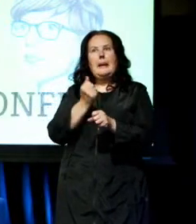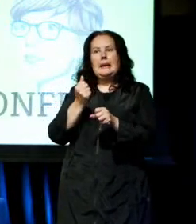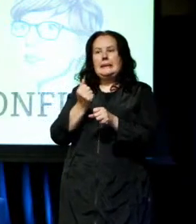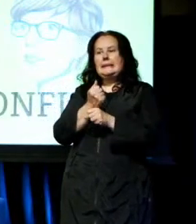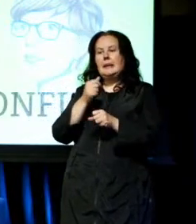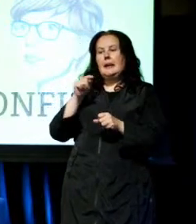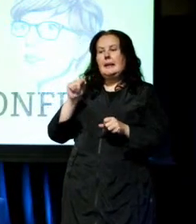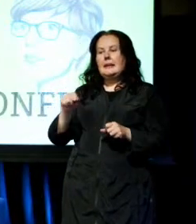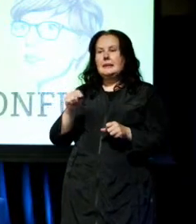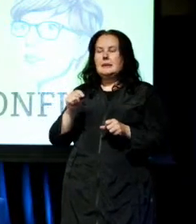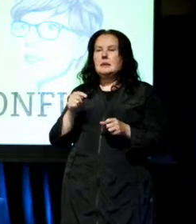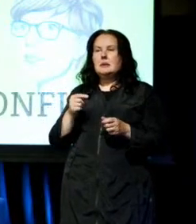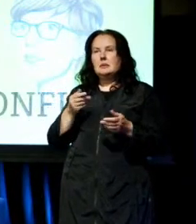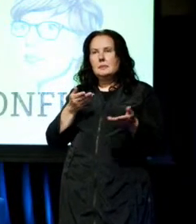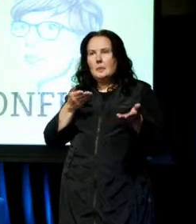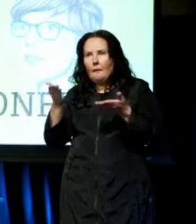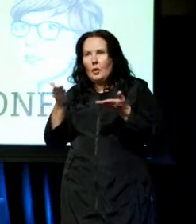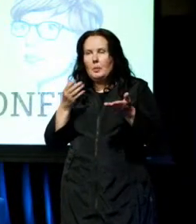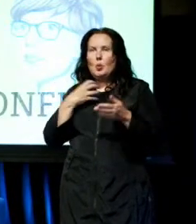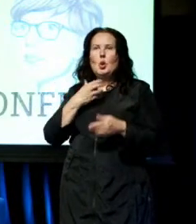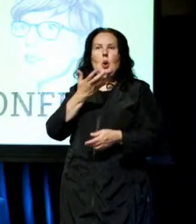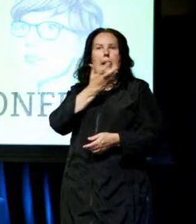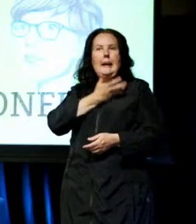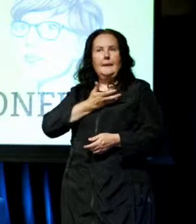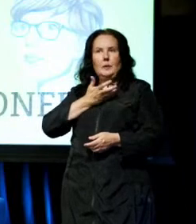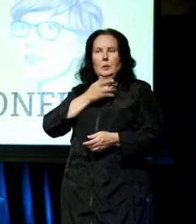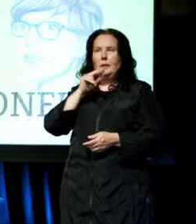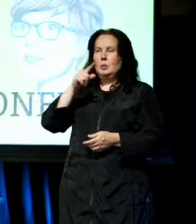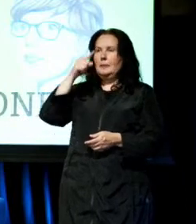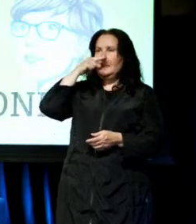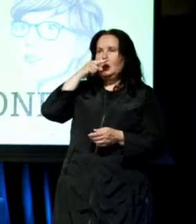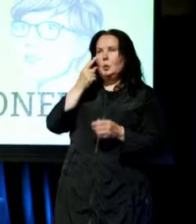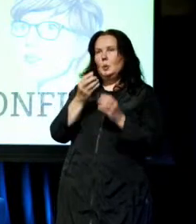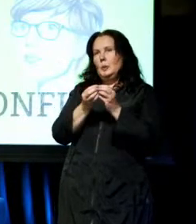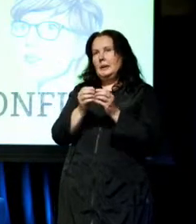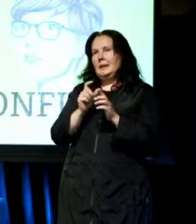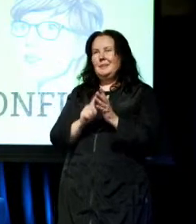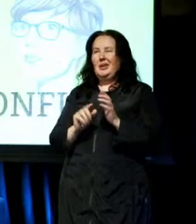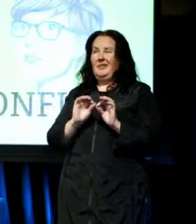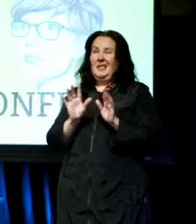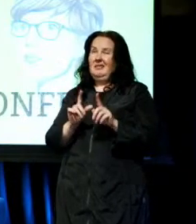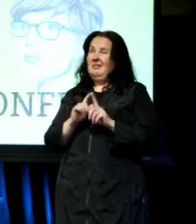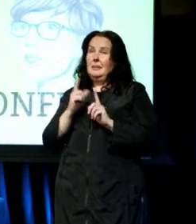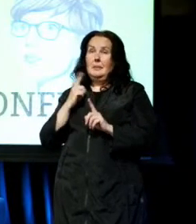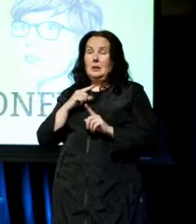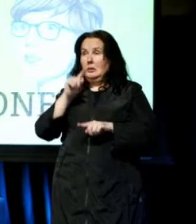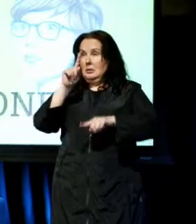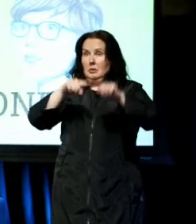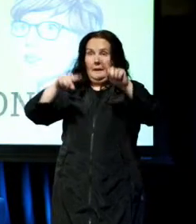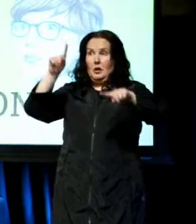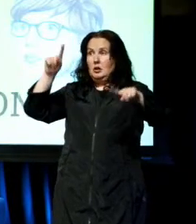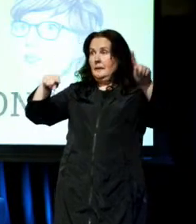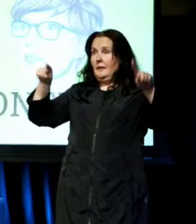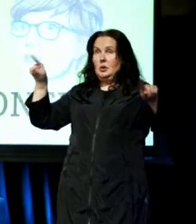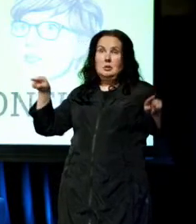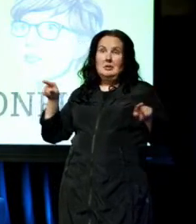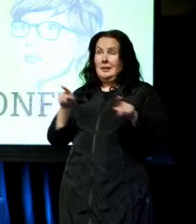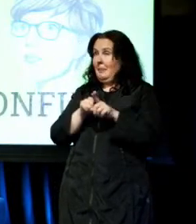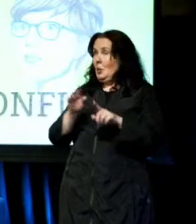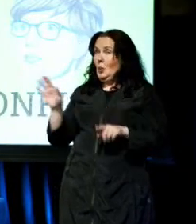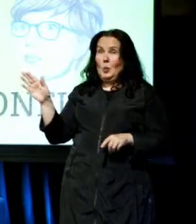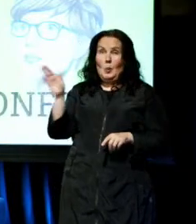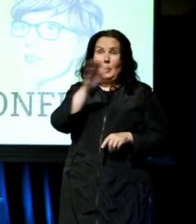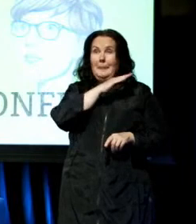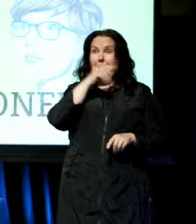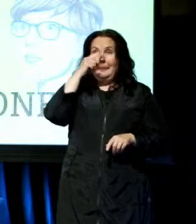production more comfortable for disabled people, but obviously, like, it's very hard because we're all you know, as diverse as like humans are.